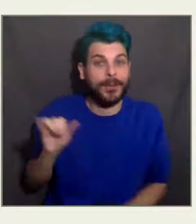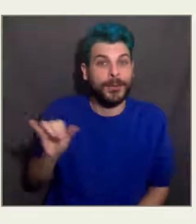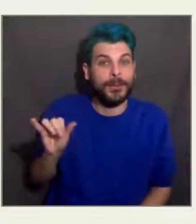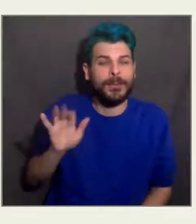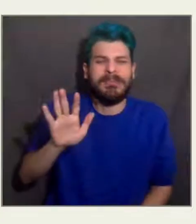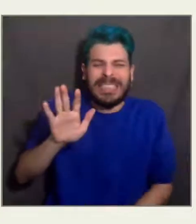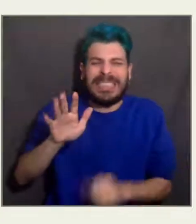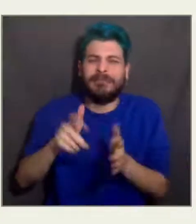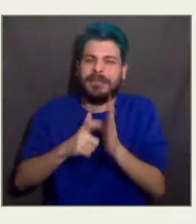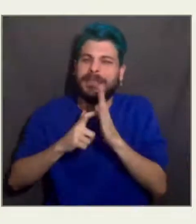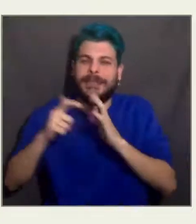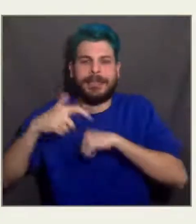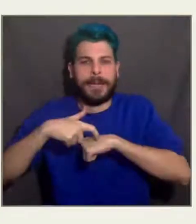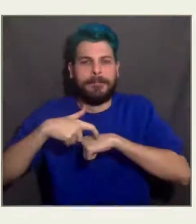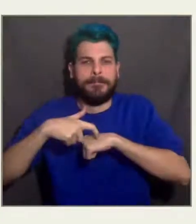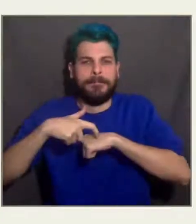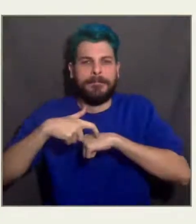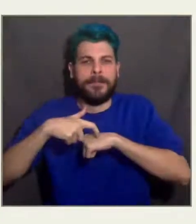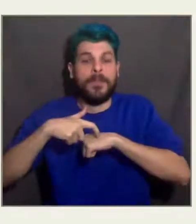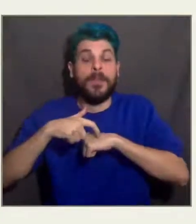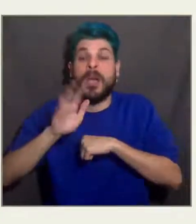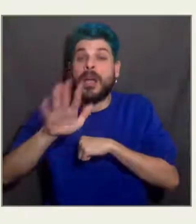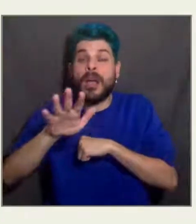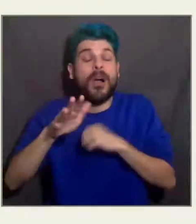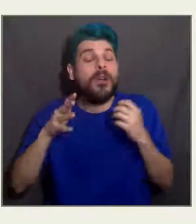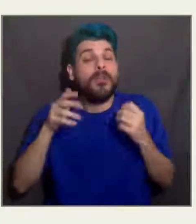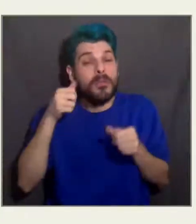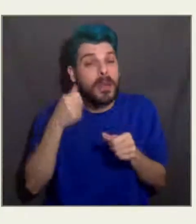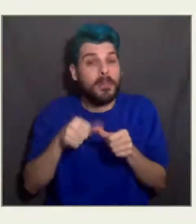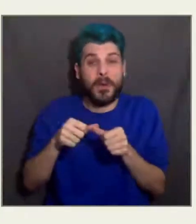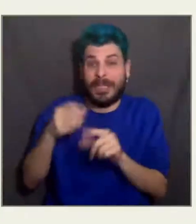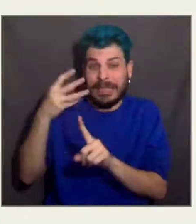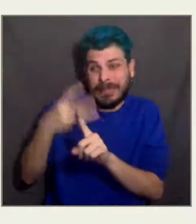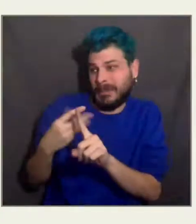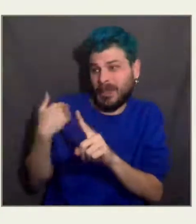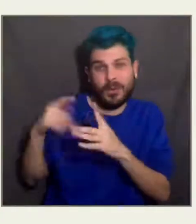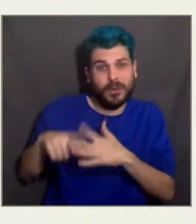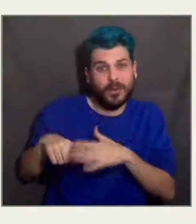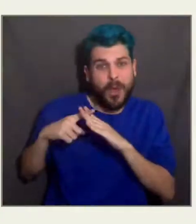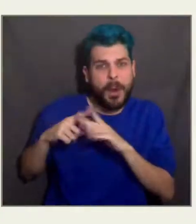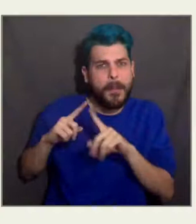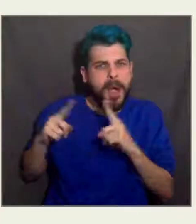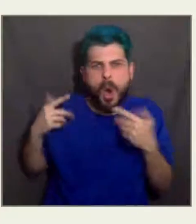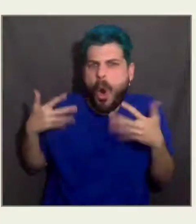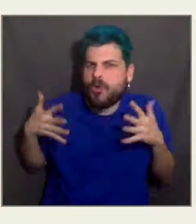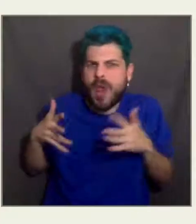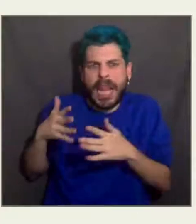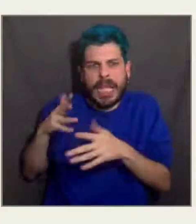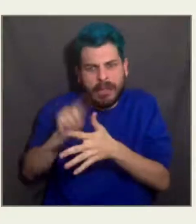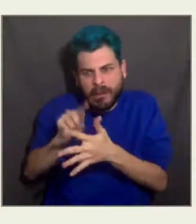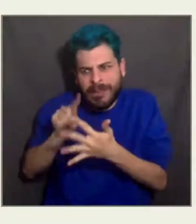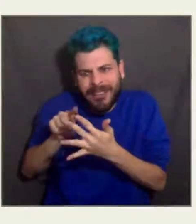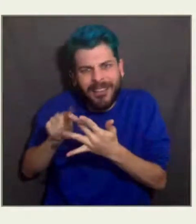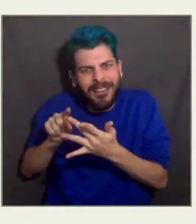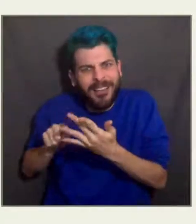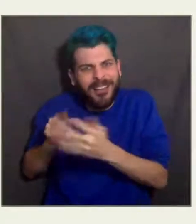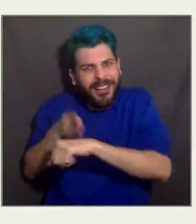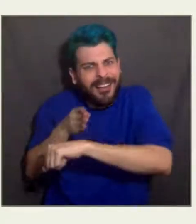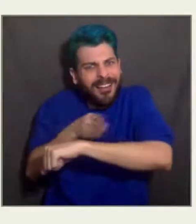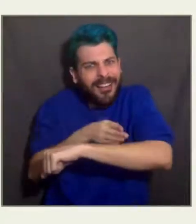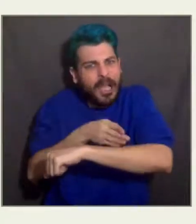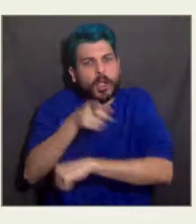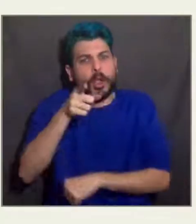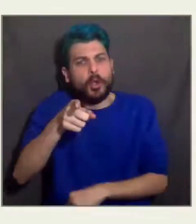6 months, programs are running, people's lives are being improved, and although it may not feel like it just yet,